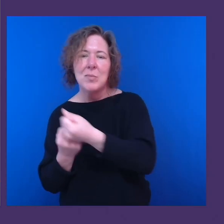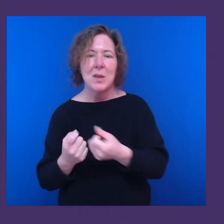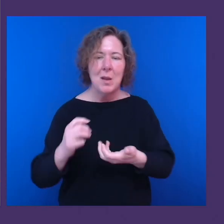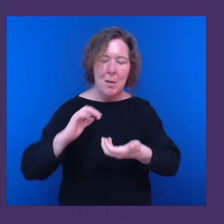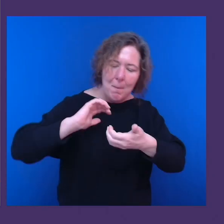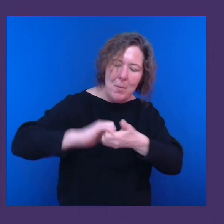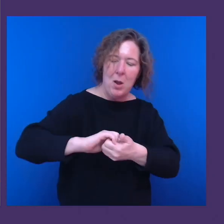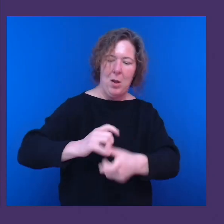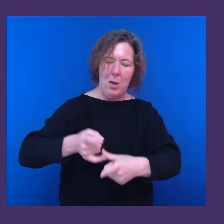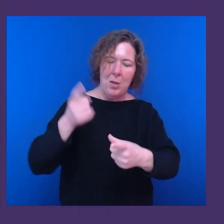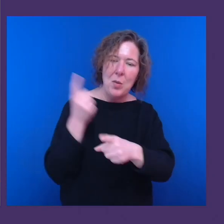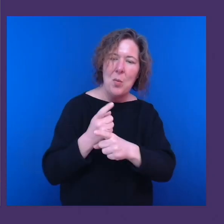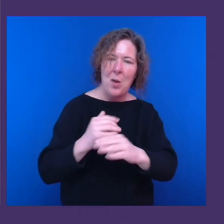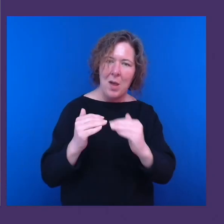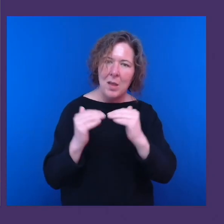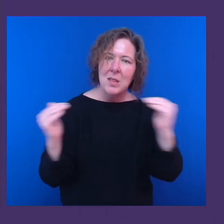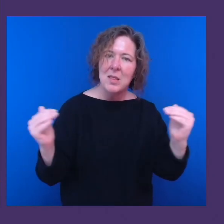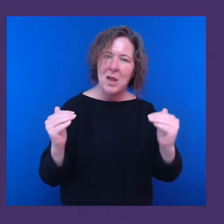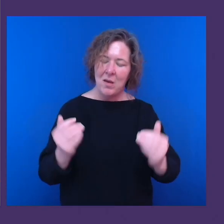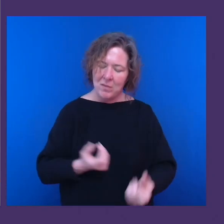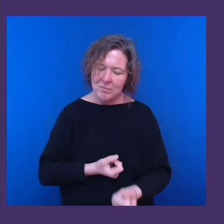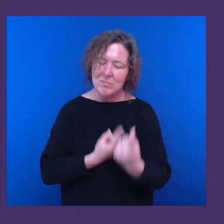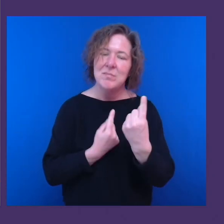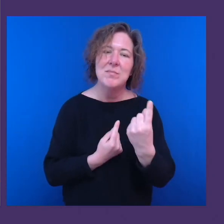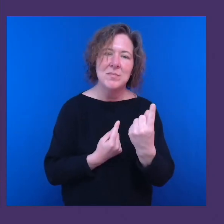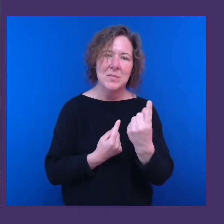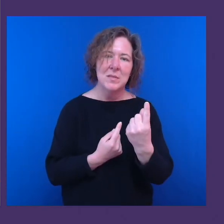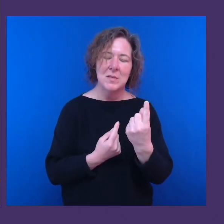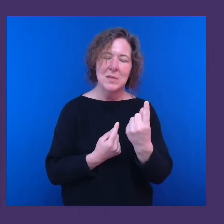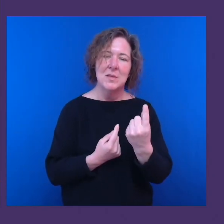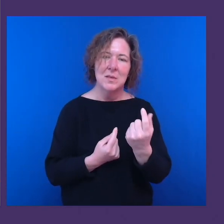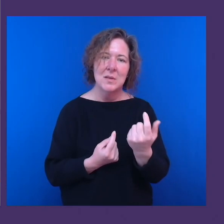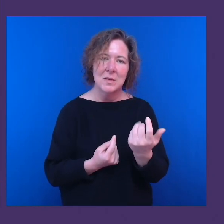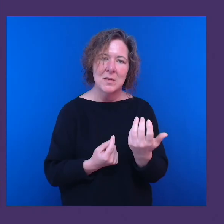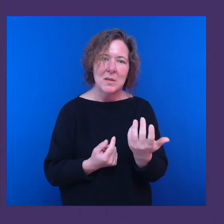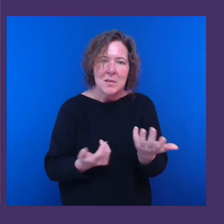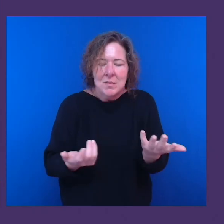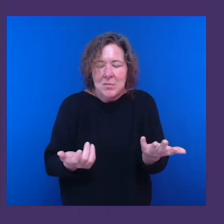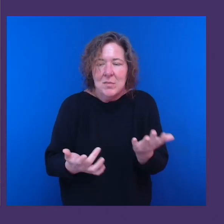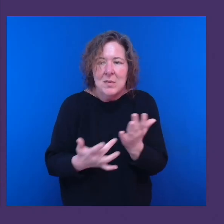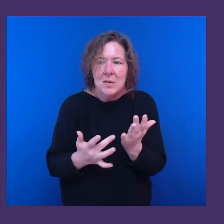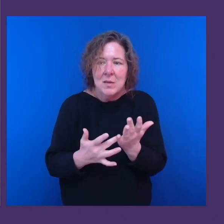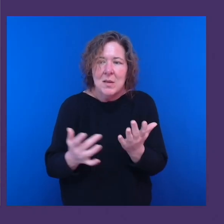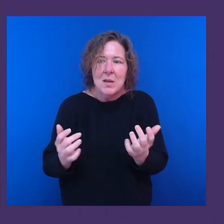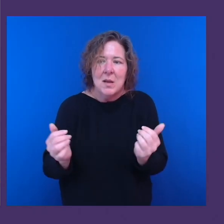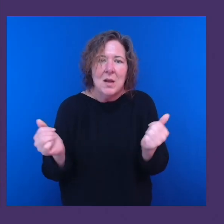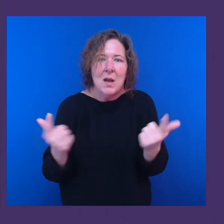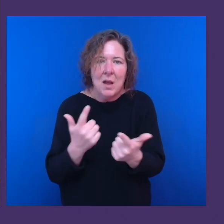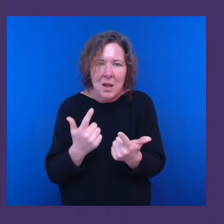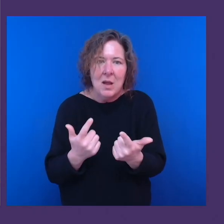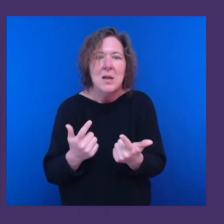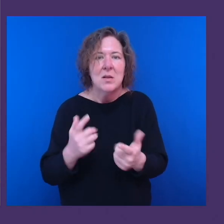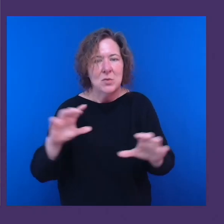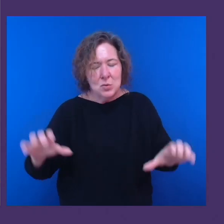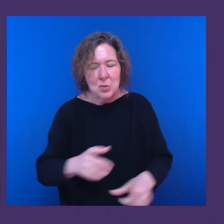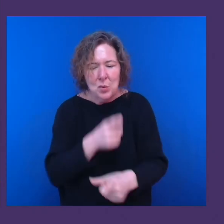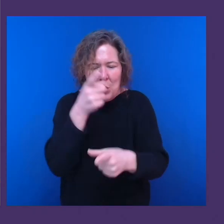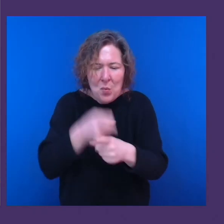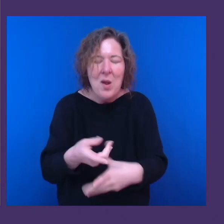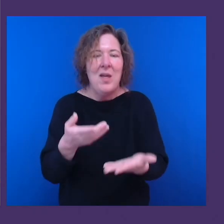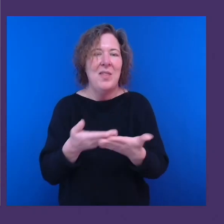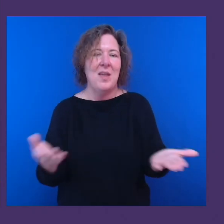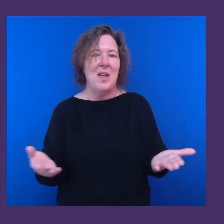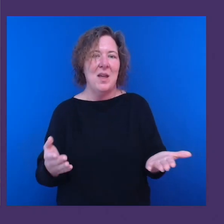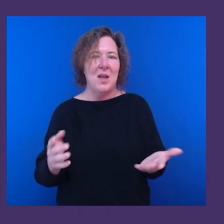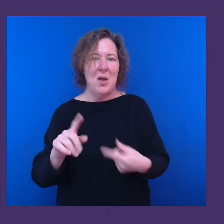of empathy. And technically, everybody wants to do the right thing. And when you